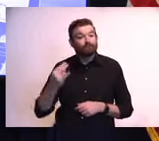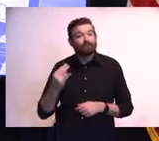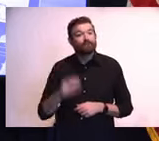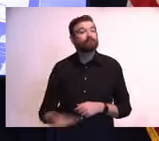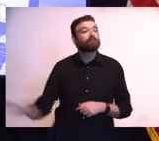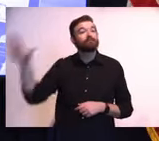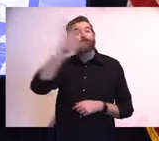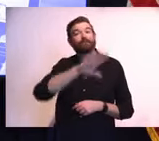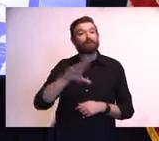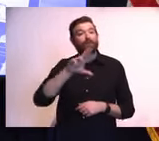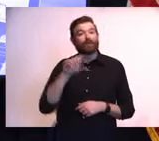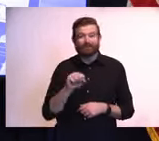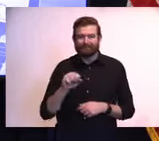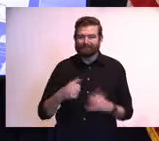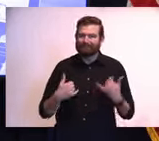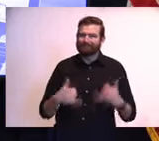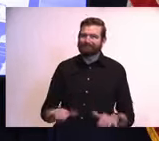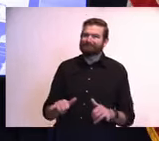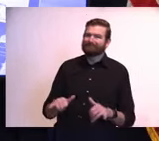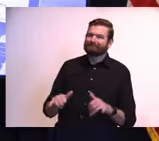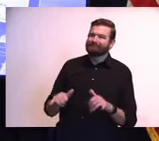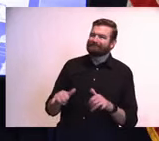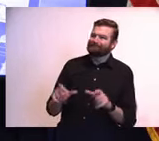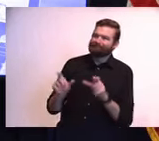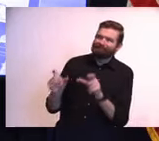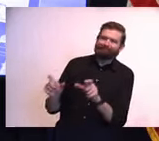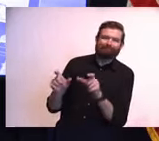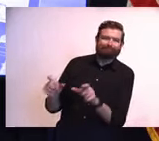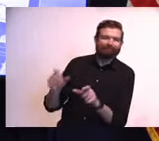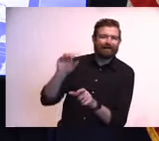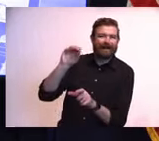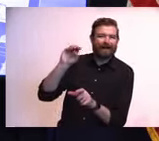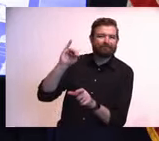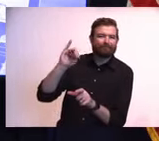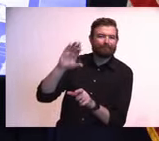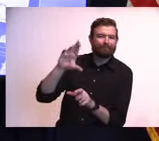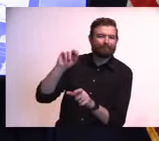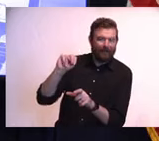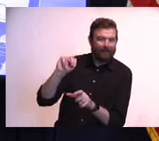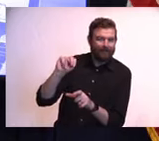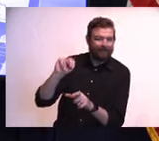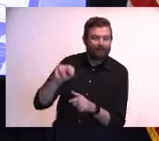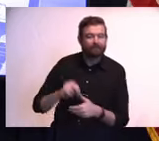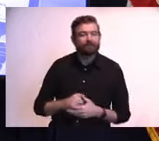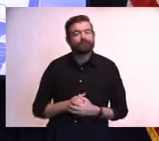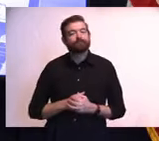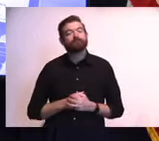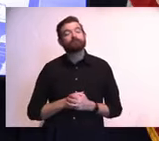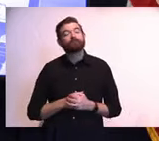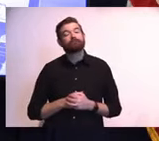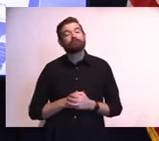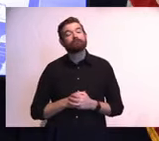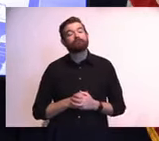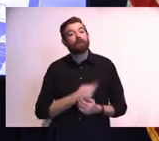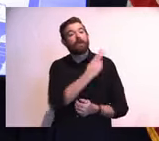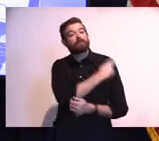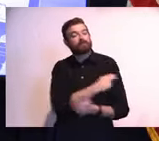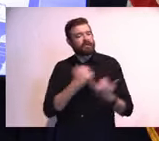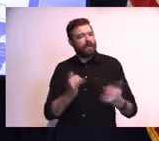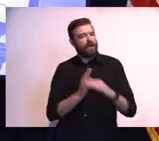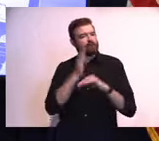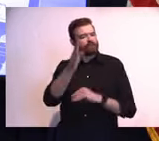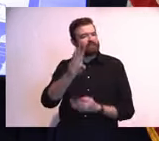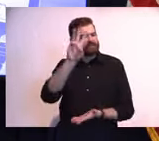highly transmissible virus. For my daily report, as the governor shared, our hospitals reported